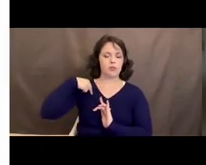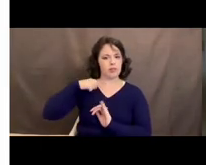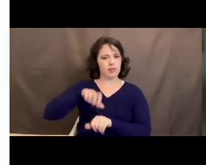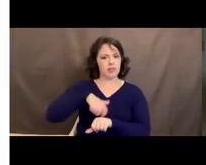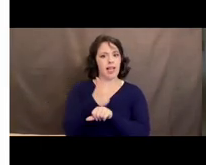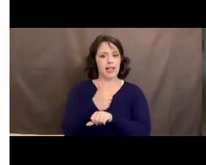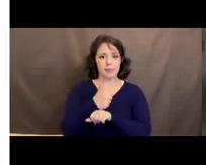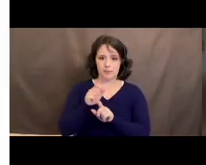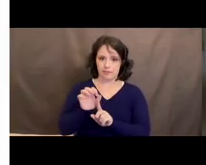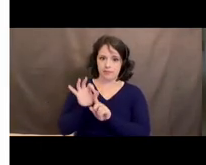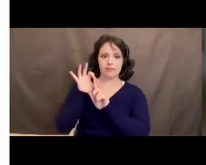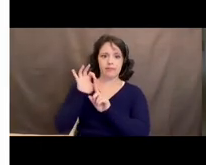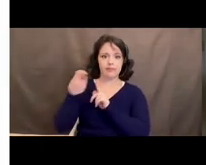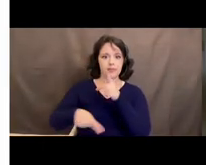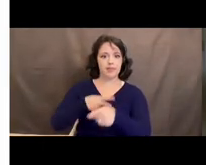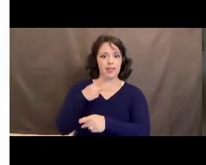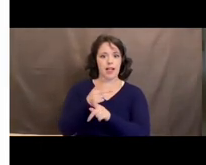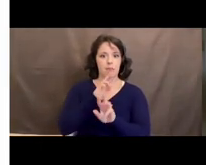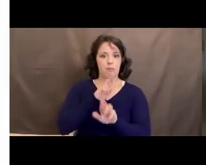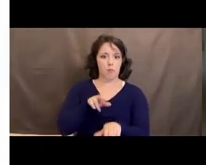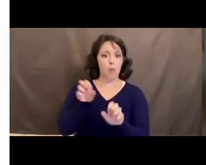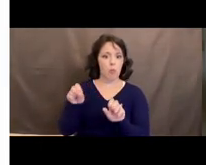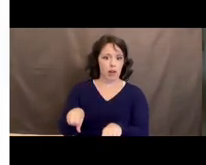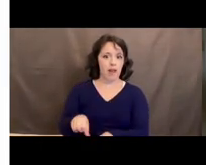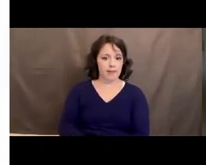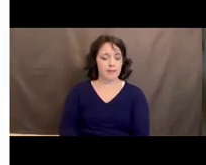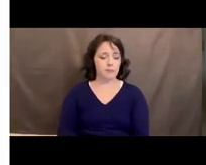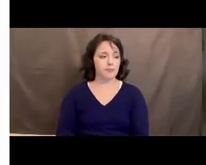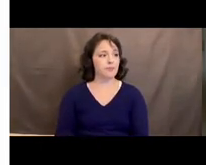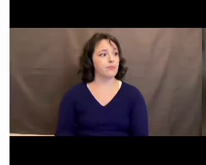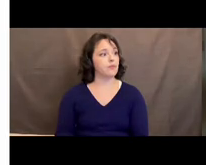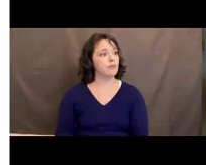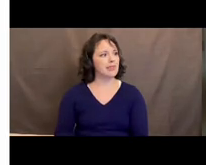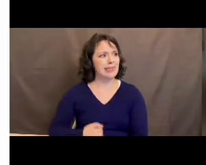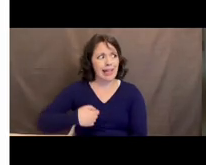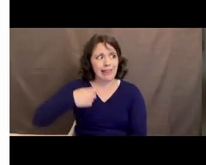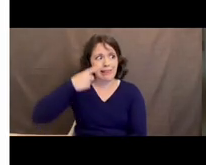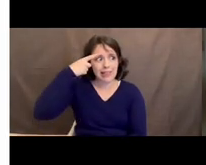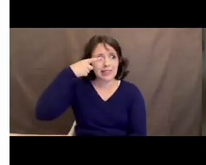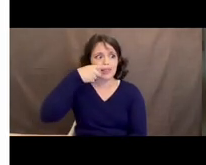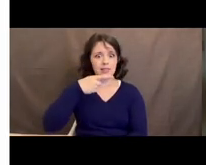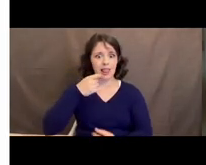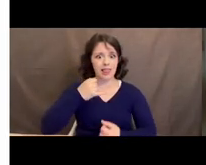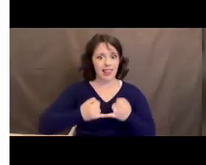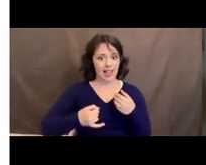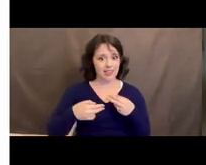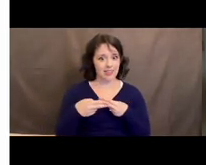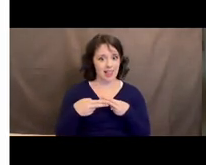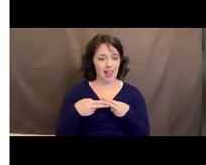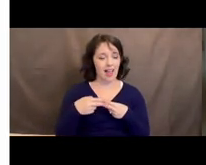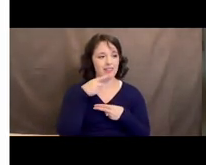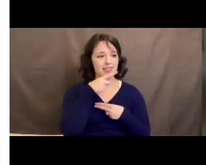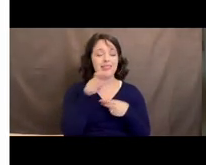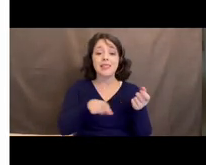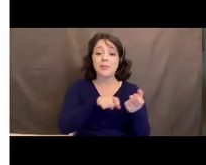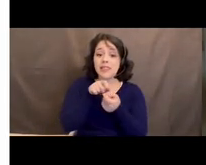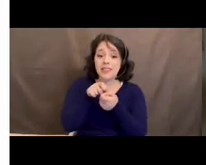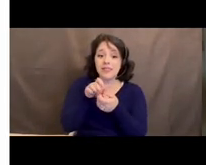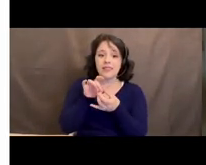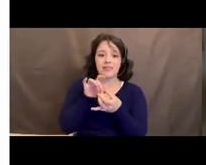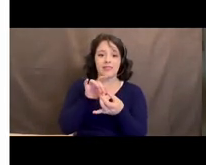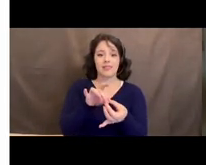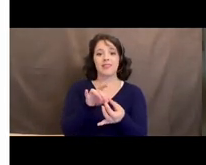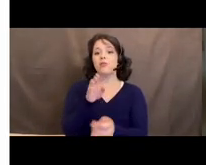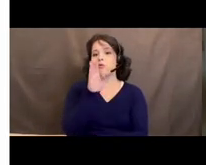need. I believe I only have one more slide, and that's is specific to Social Security direct